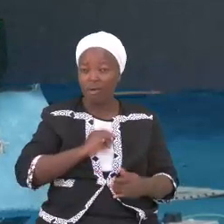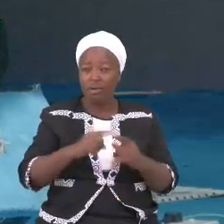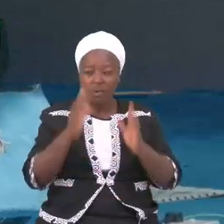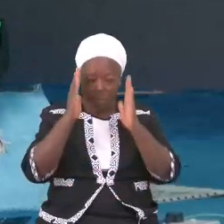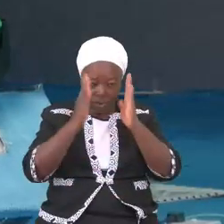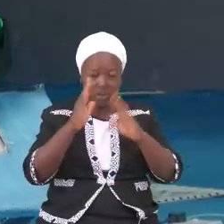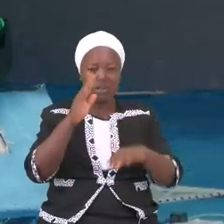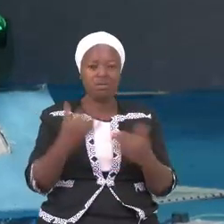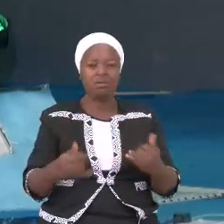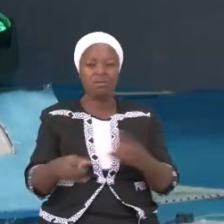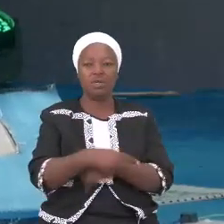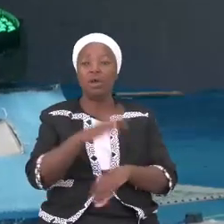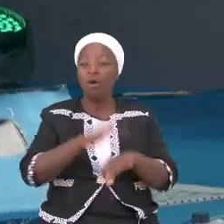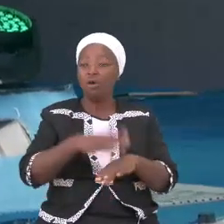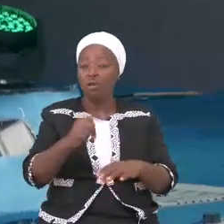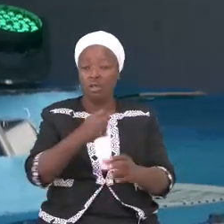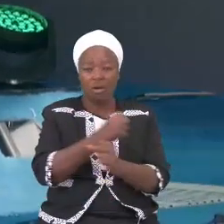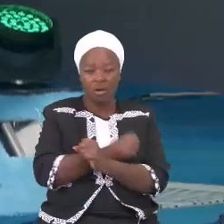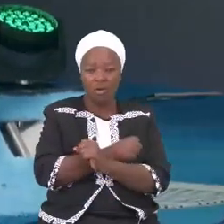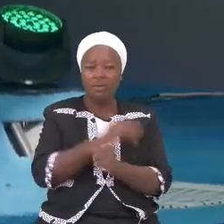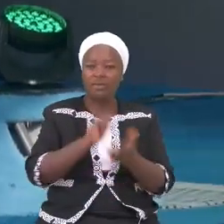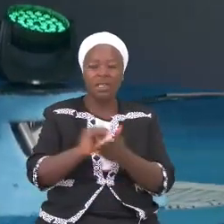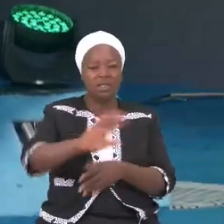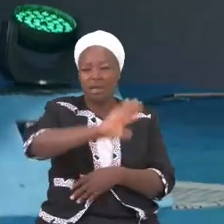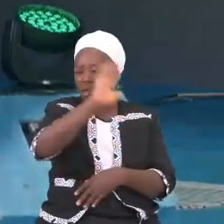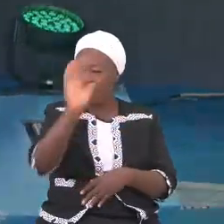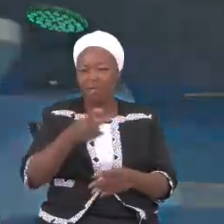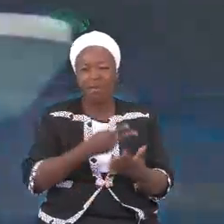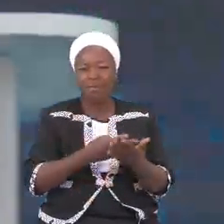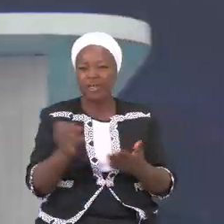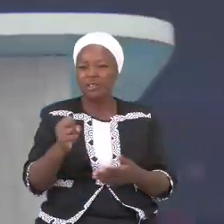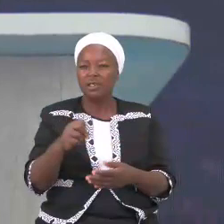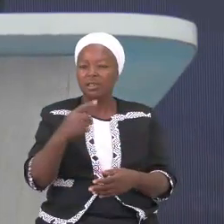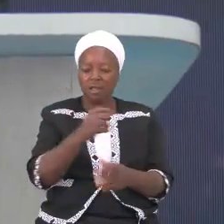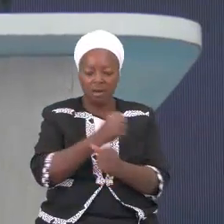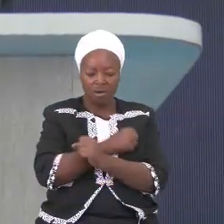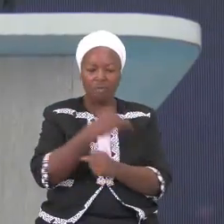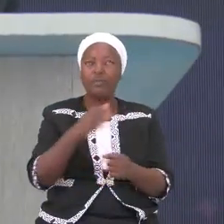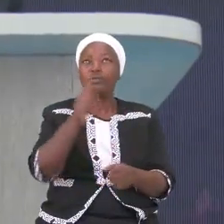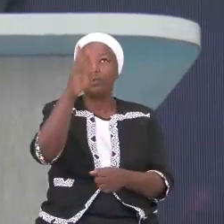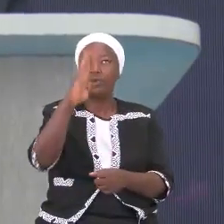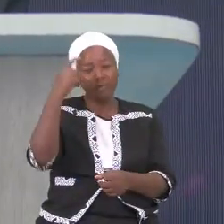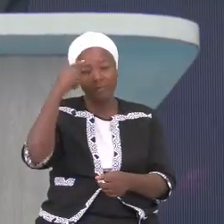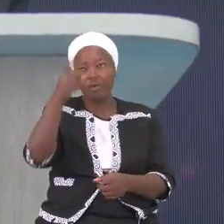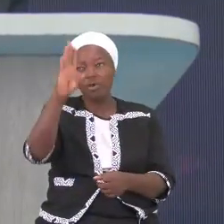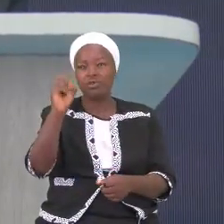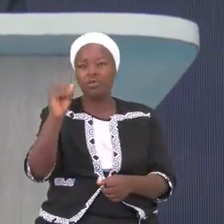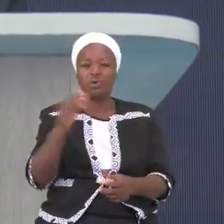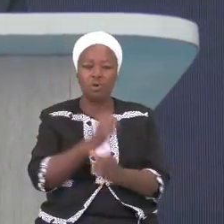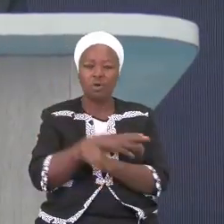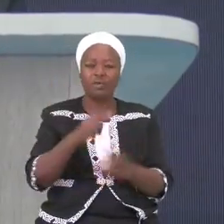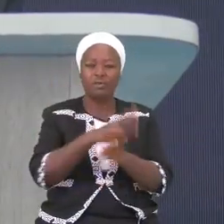that never fails. The love of God. For God so loved the world that he gave his